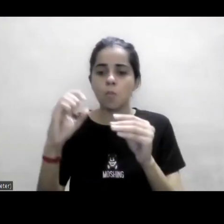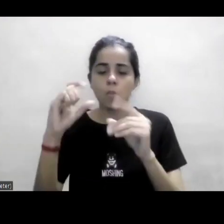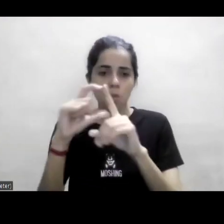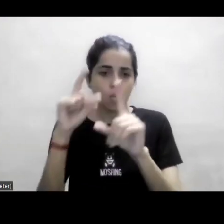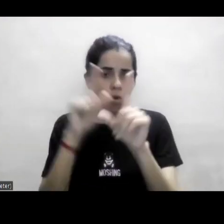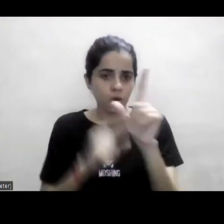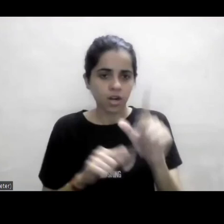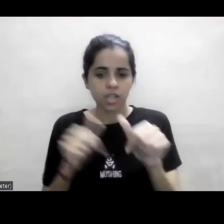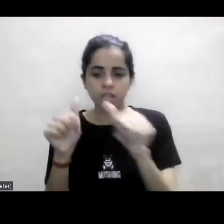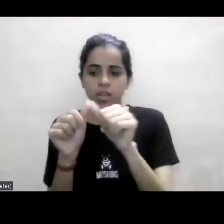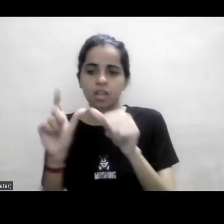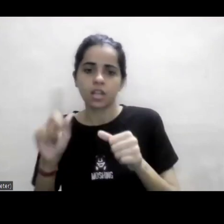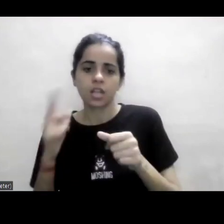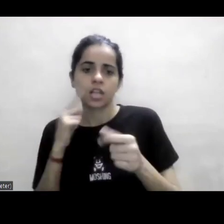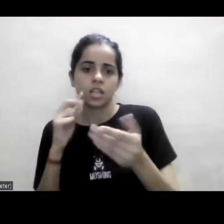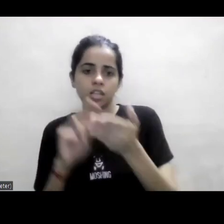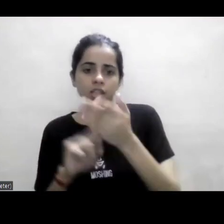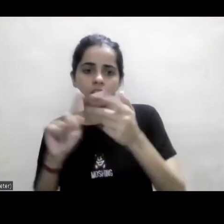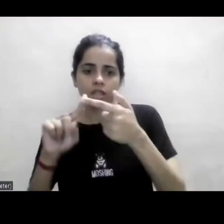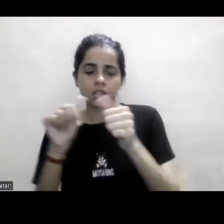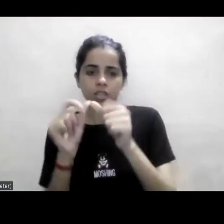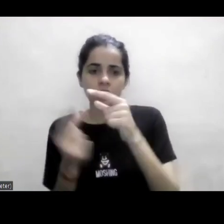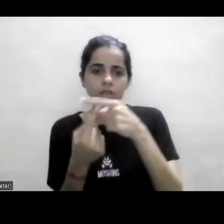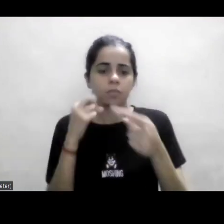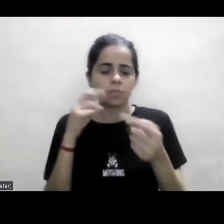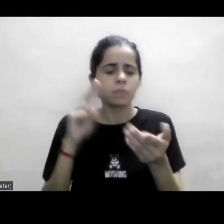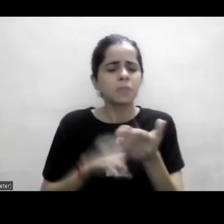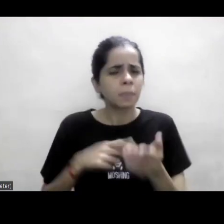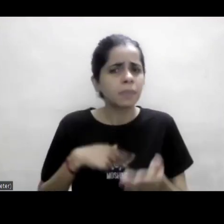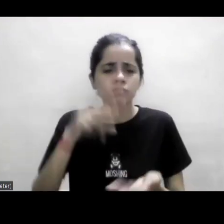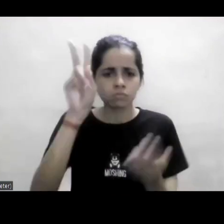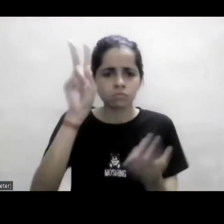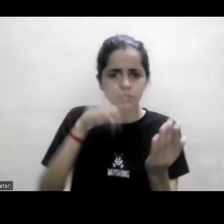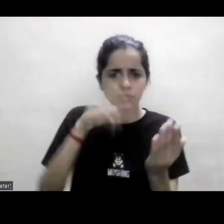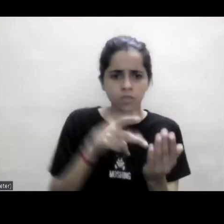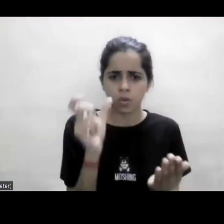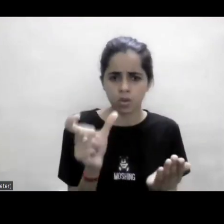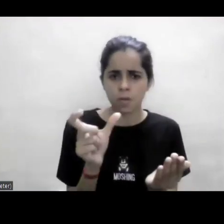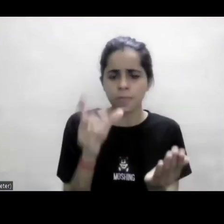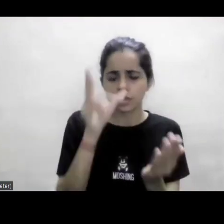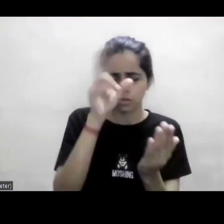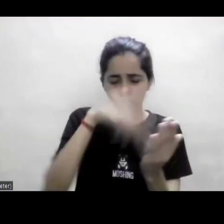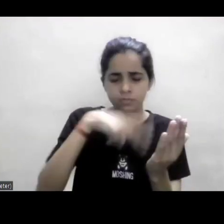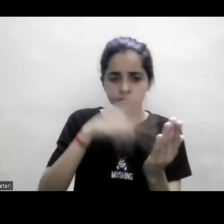But definitely, I will have to read that reading, because